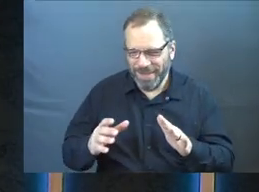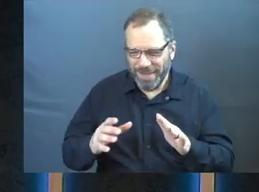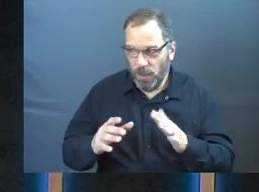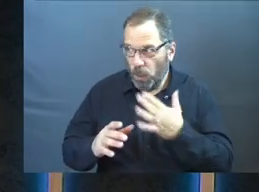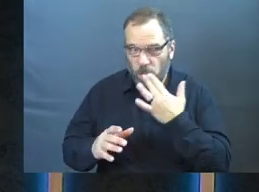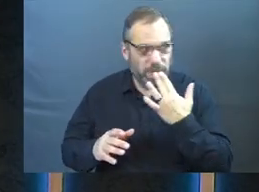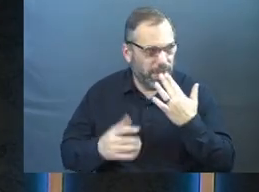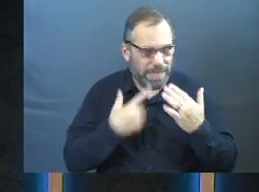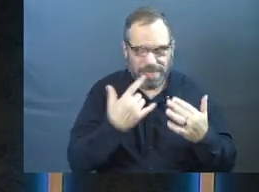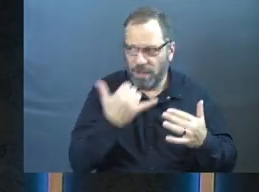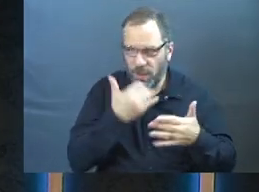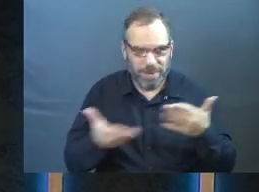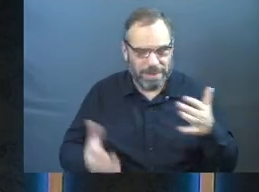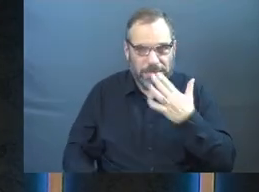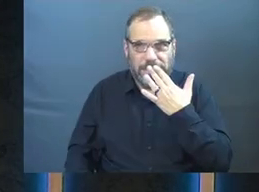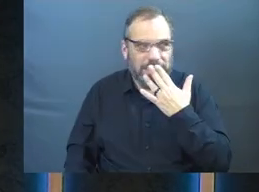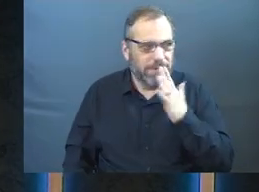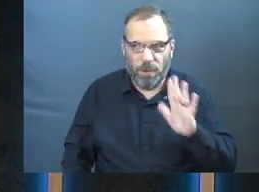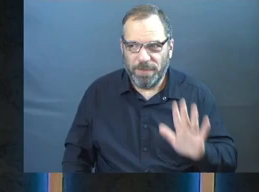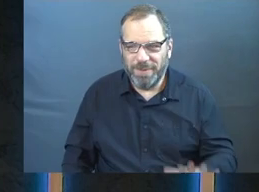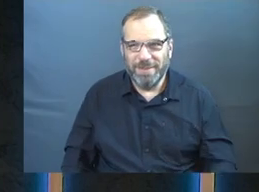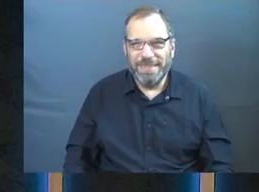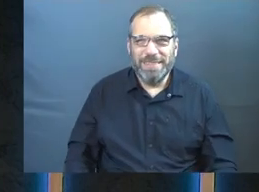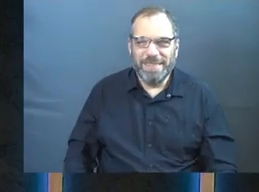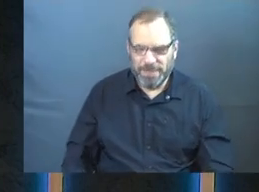did I cross the line?